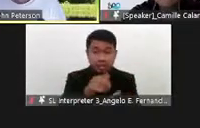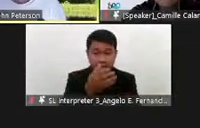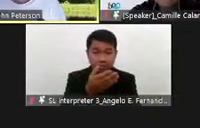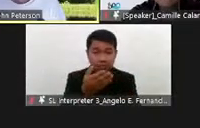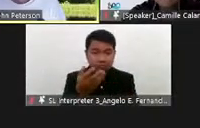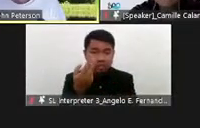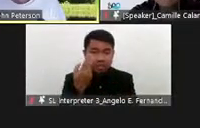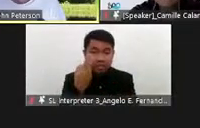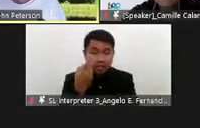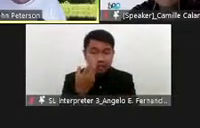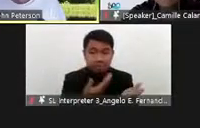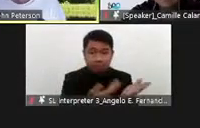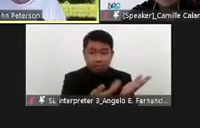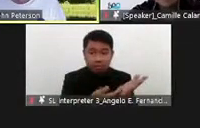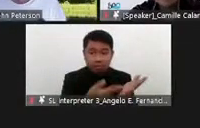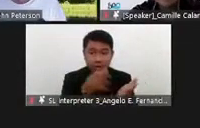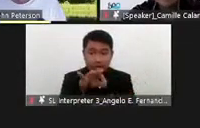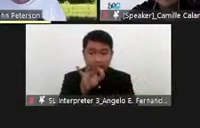don't know